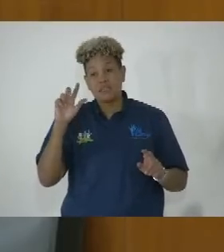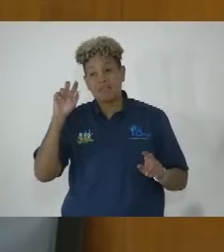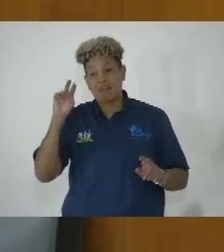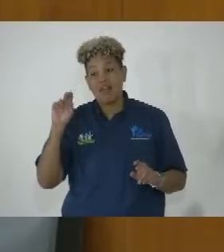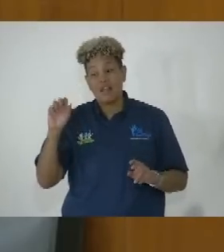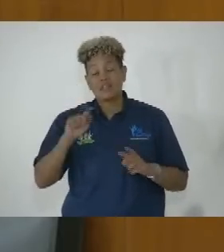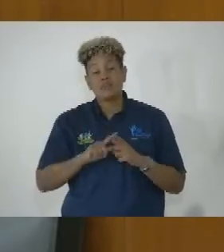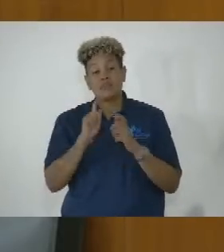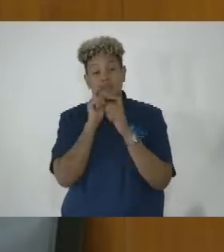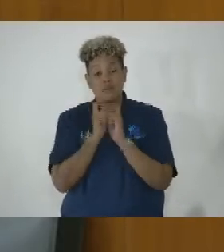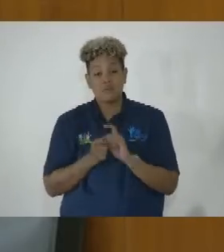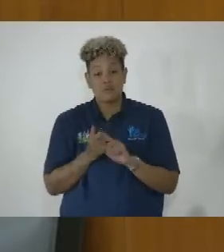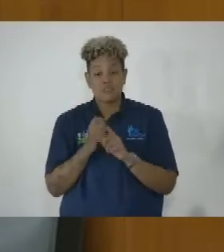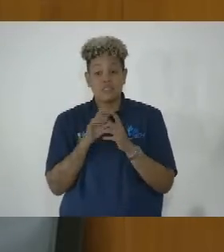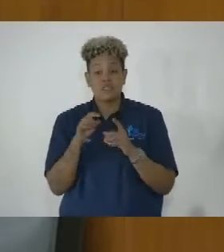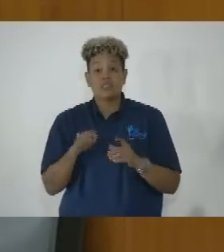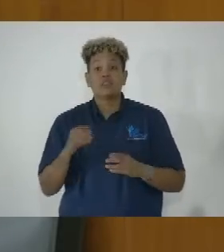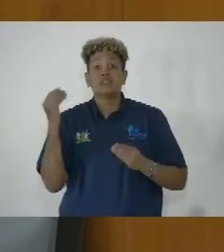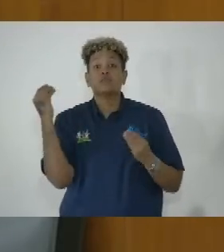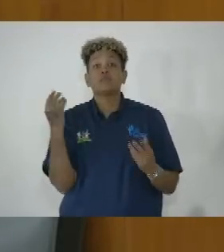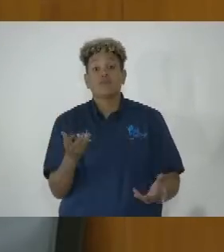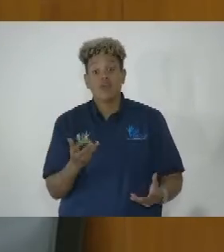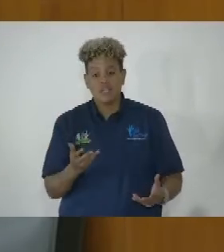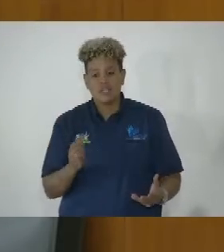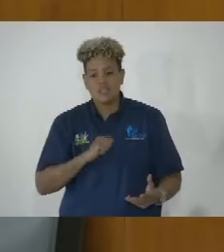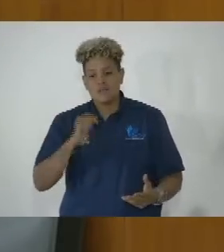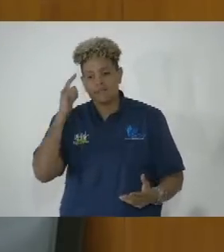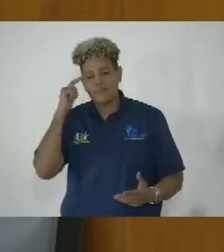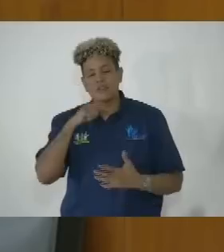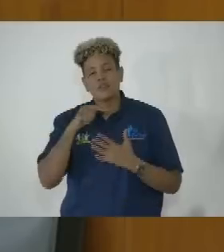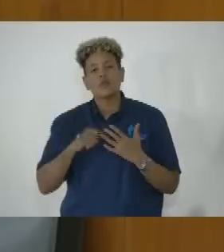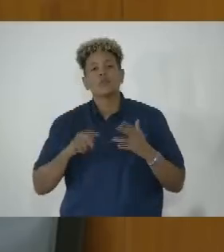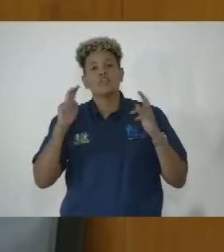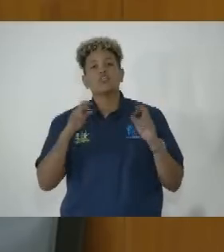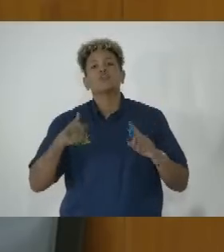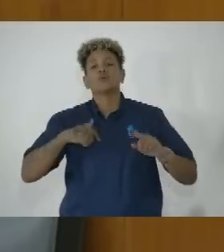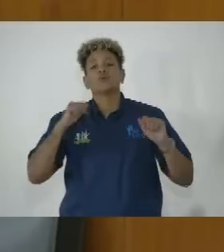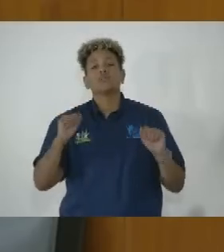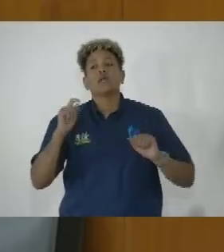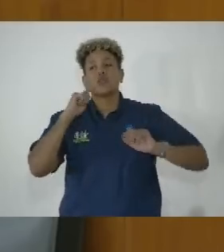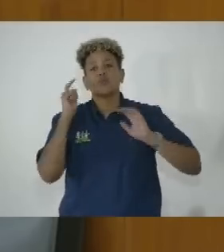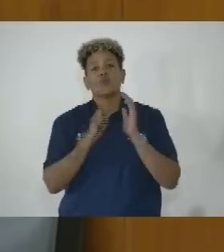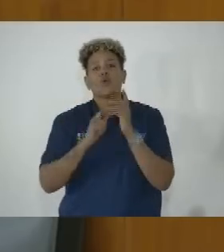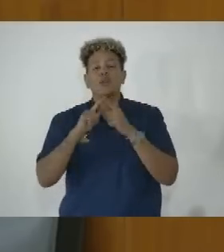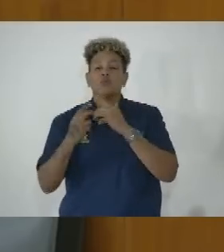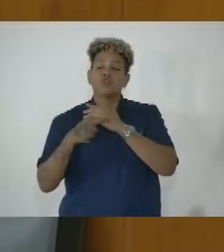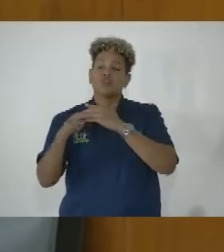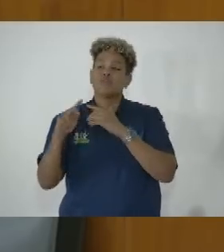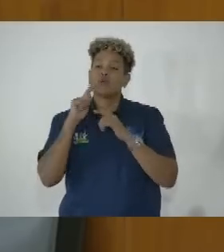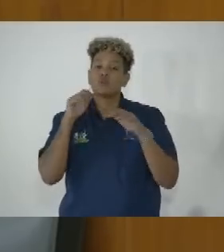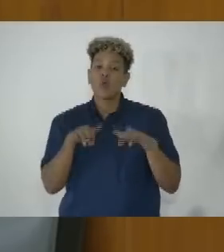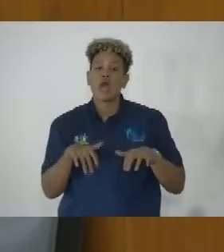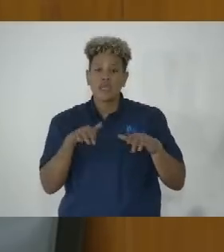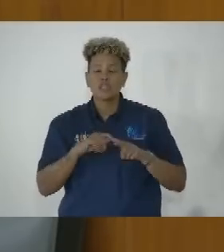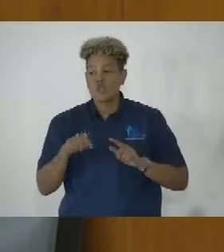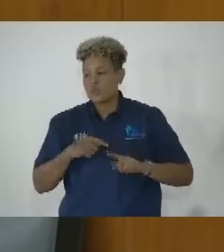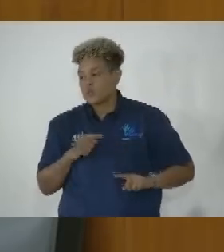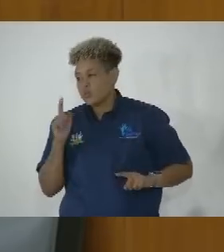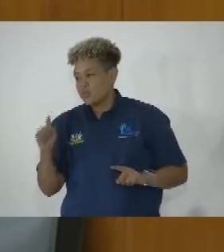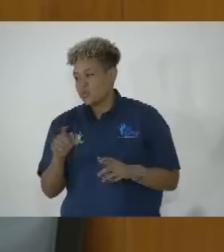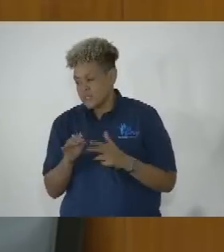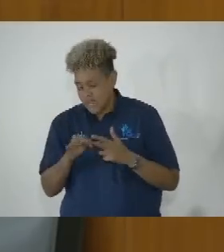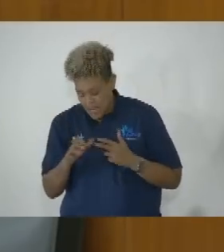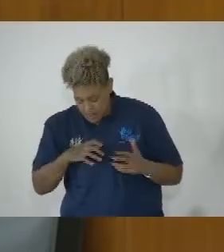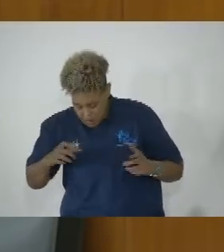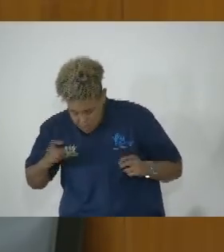the amendments that this brings, I think those are issues that we can note and refer to Hansard when we go to the Joint Select